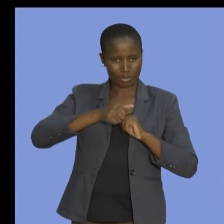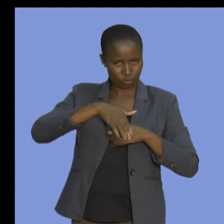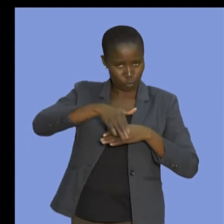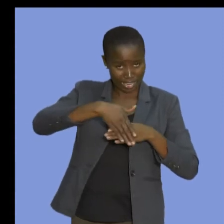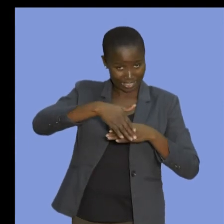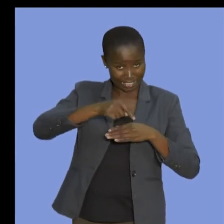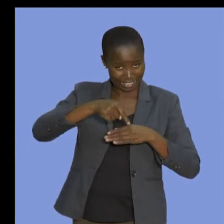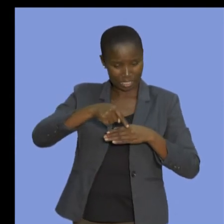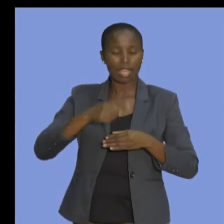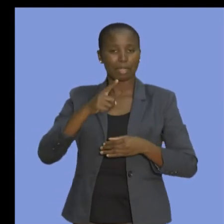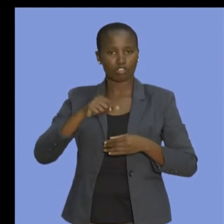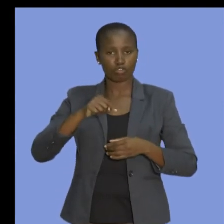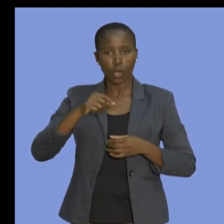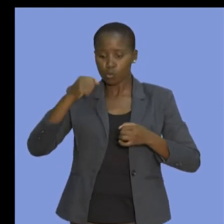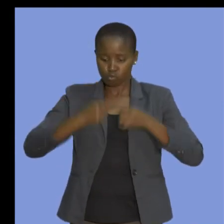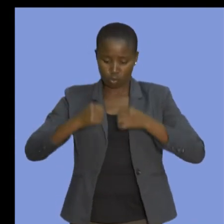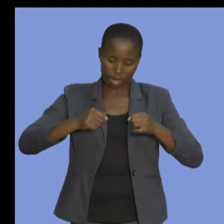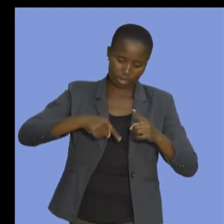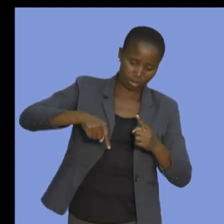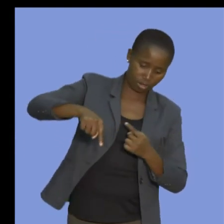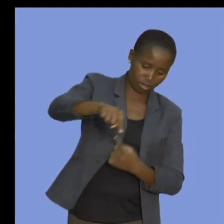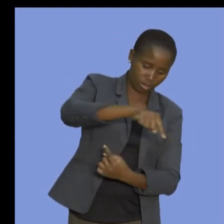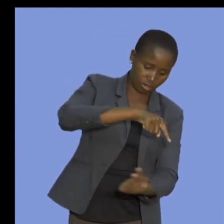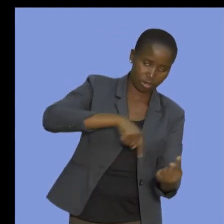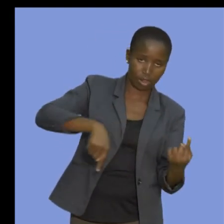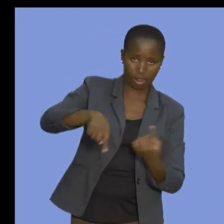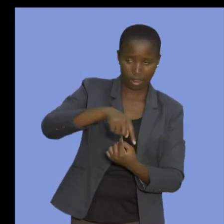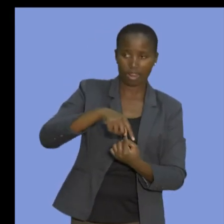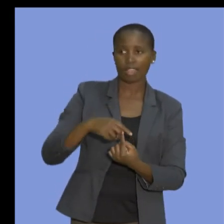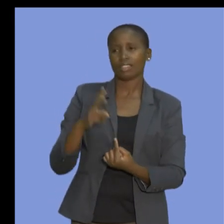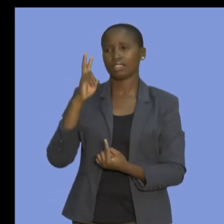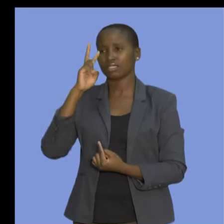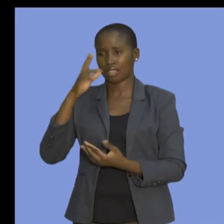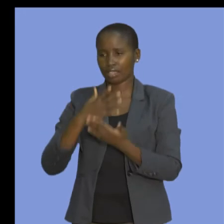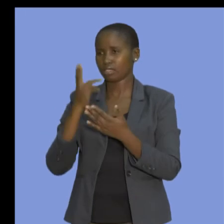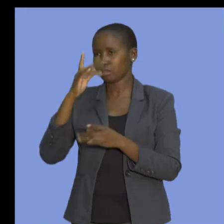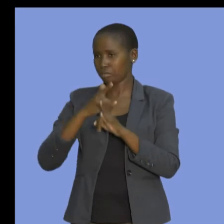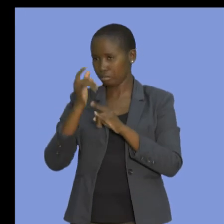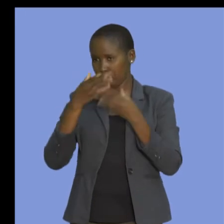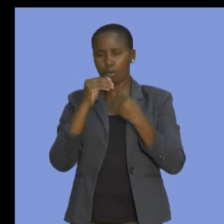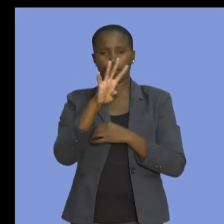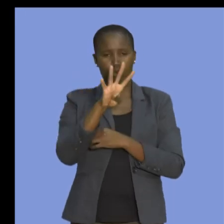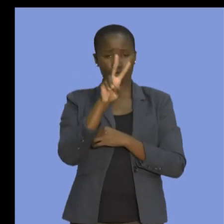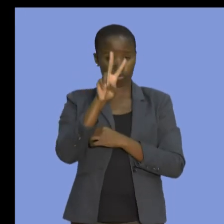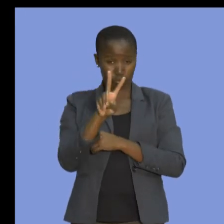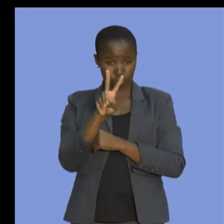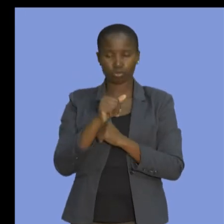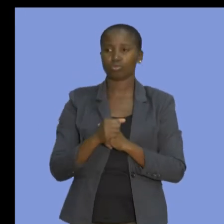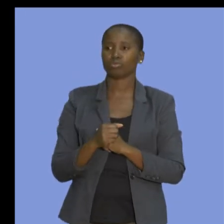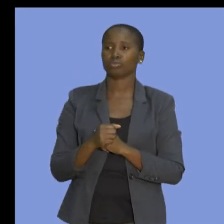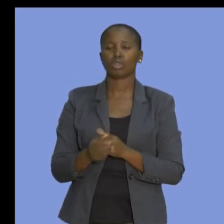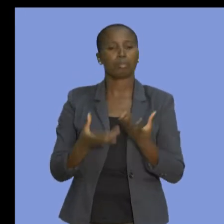so these are the scores. We can see, I mean, this was 42,